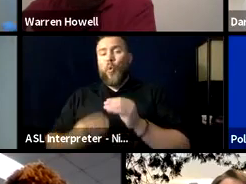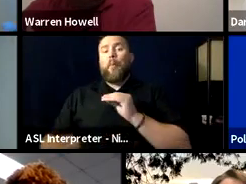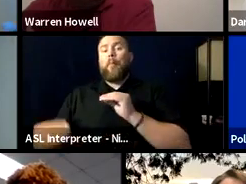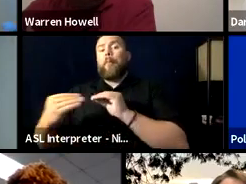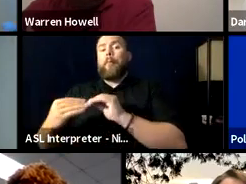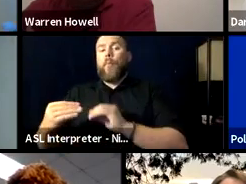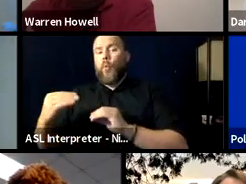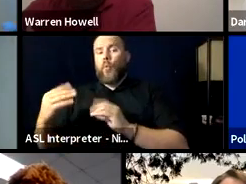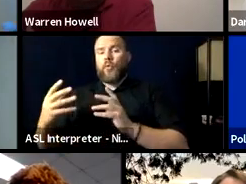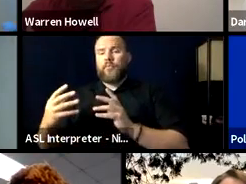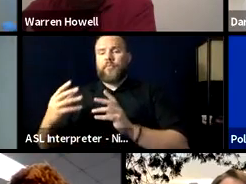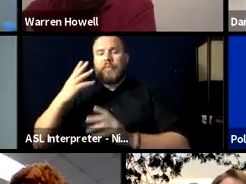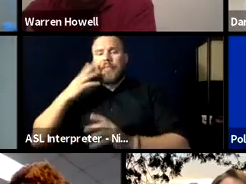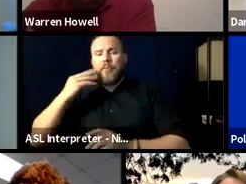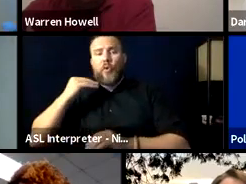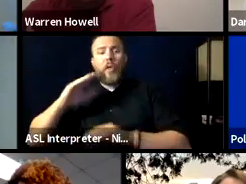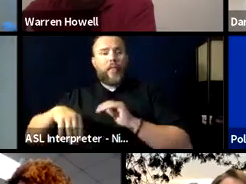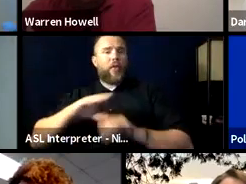education is